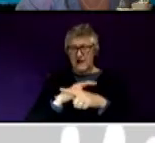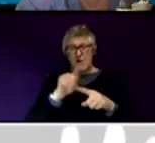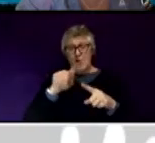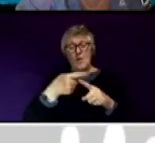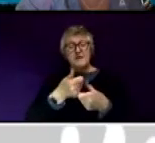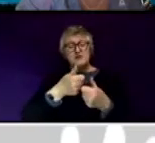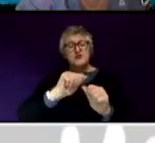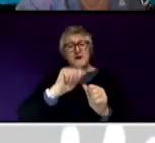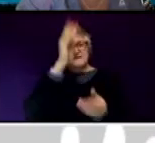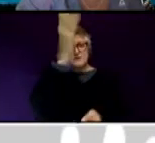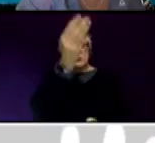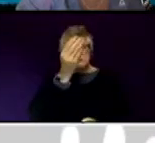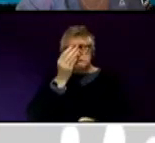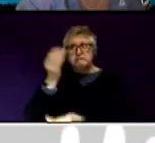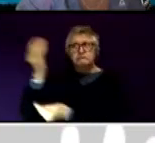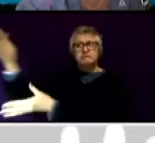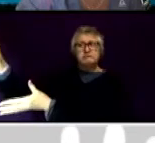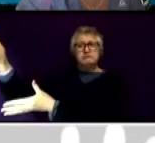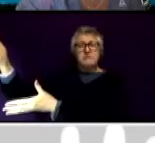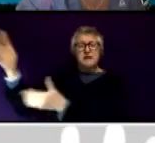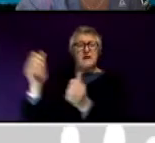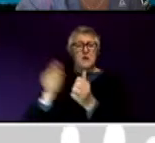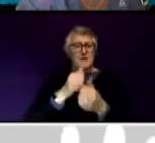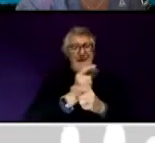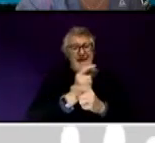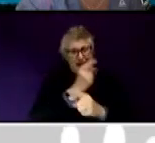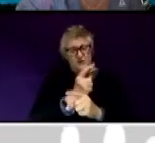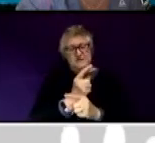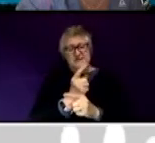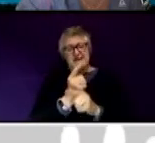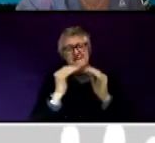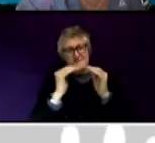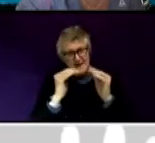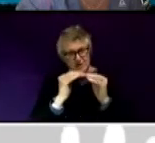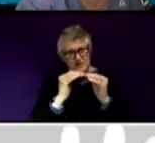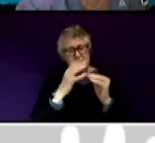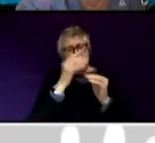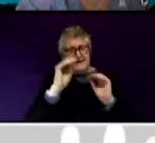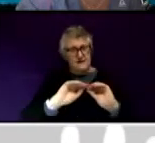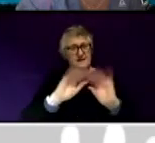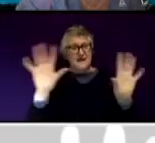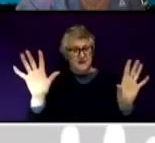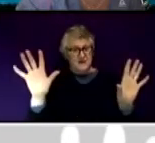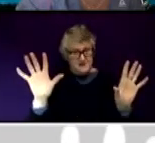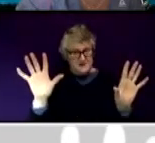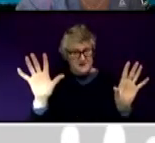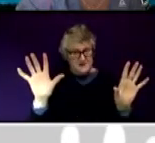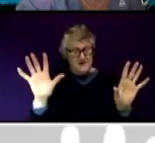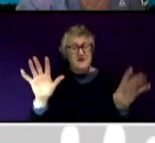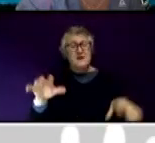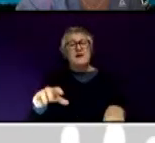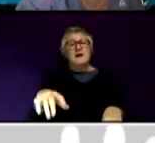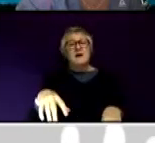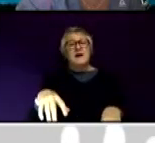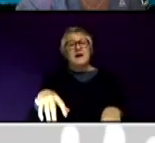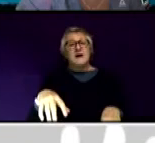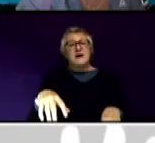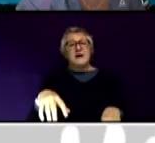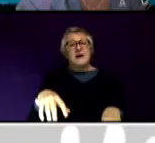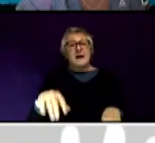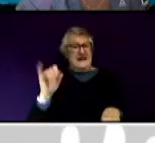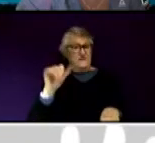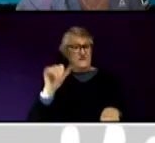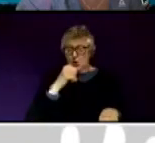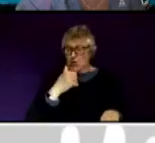you know, accuracy, fairness, and clarity. Because if you don't have accuracy, fairness, and clarity in a